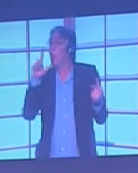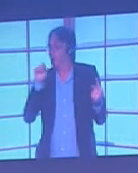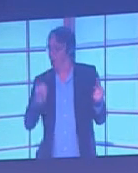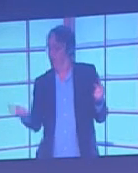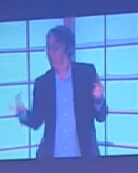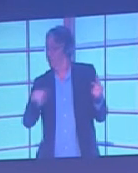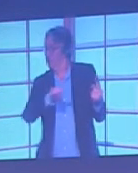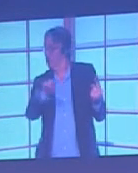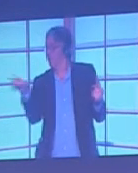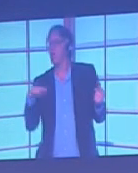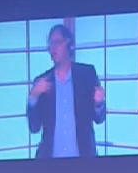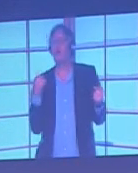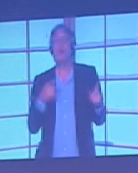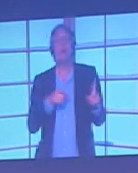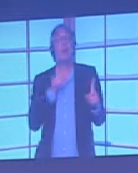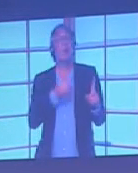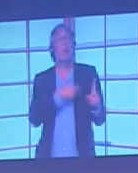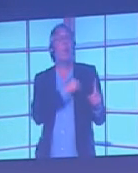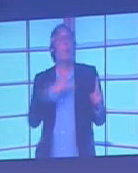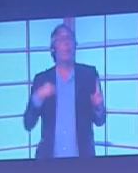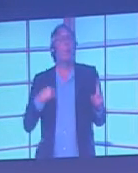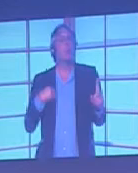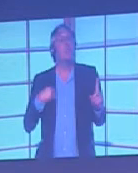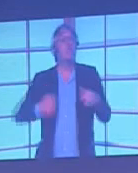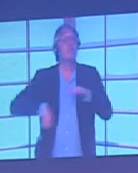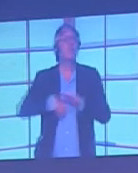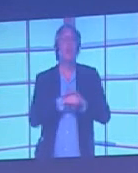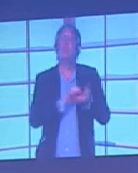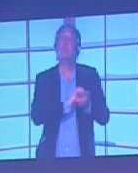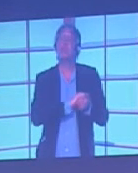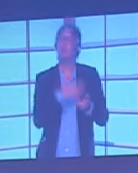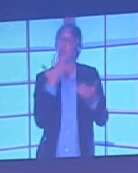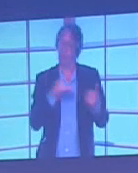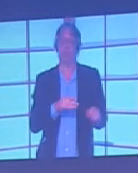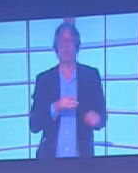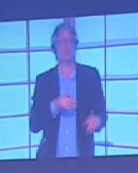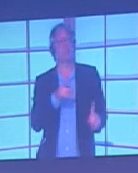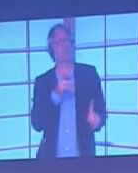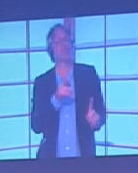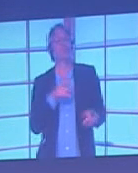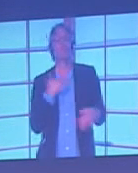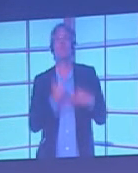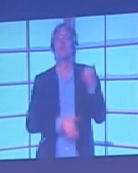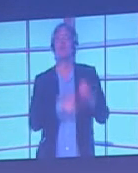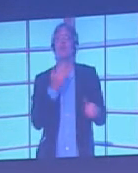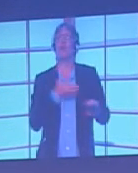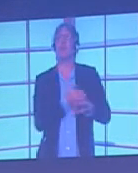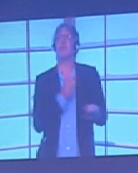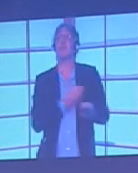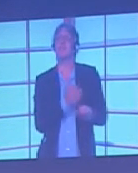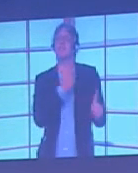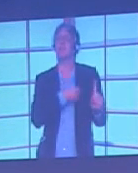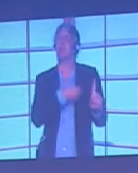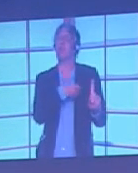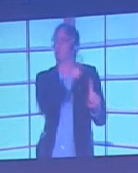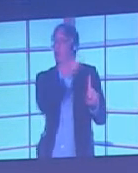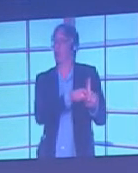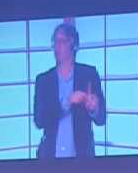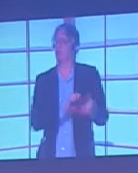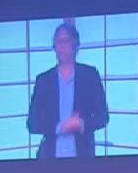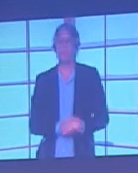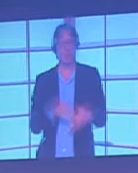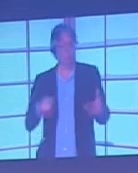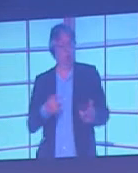the disability access officer at the Polish FA to take responsibility for driving the project forward. Directly after